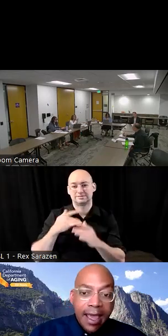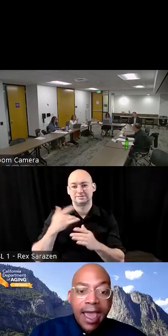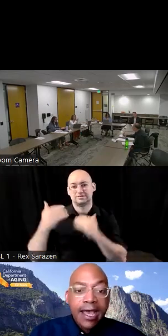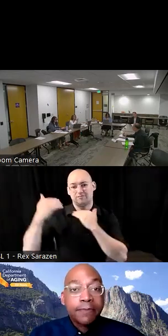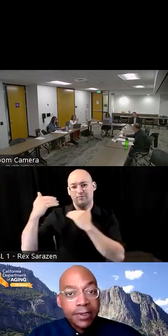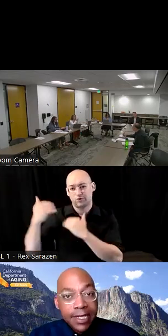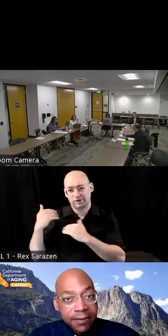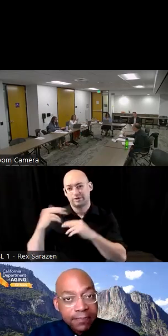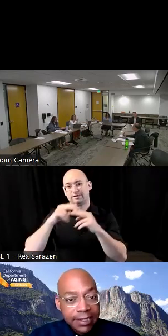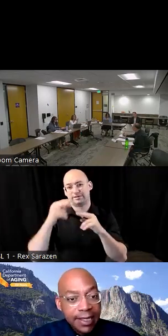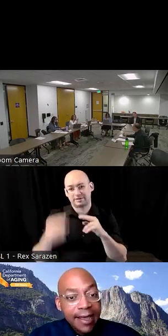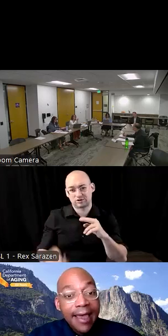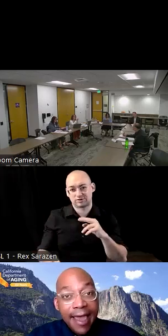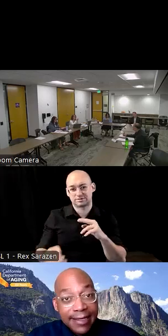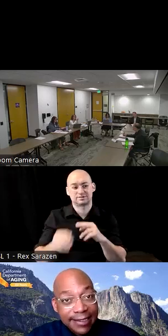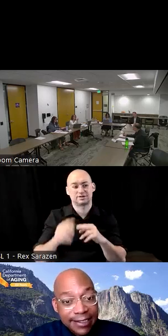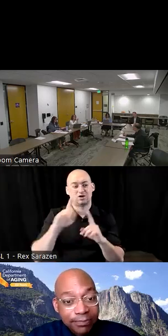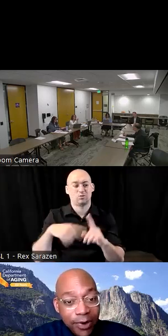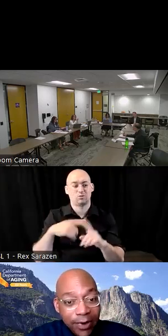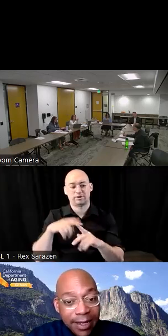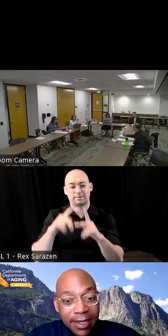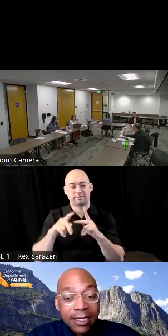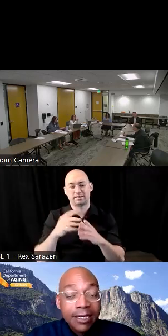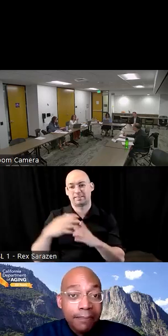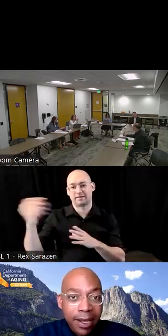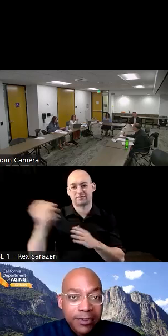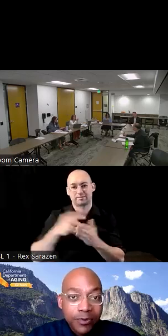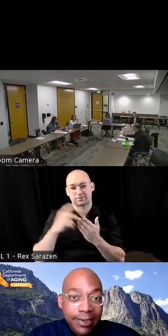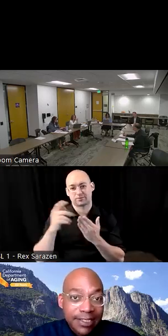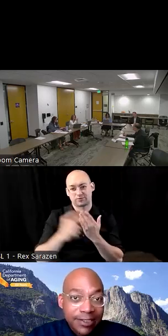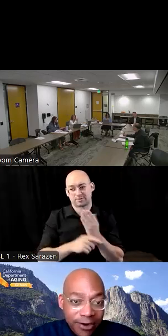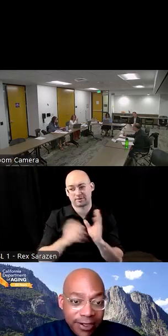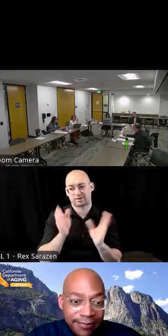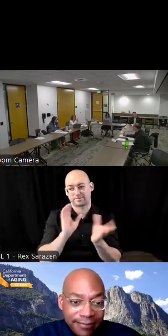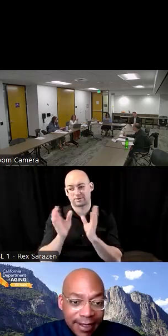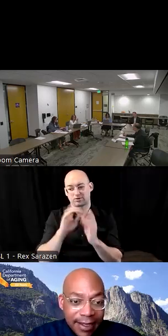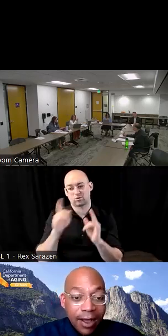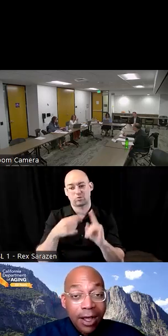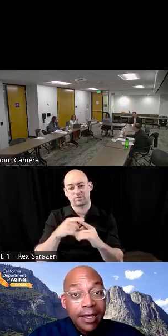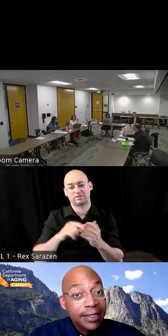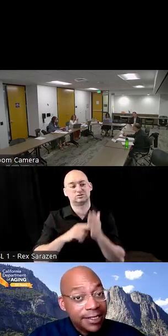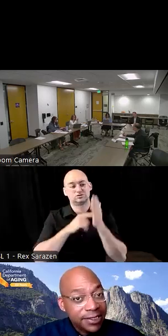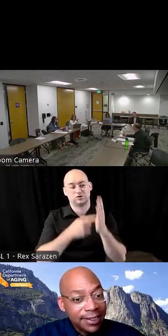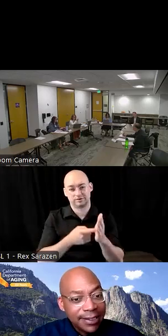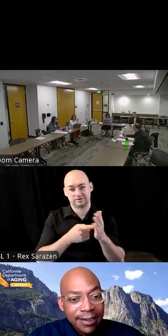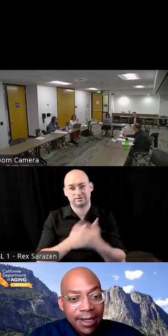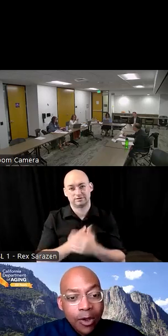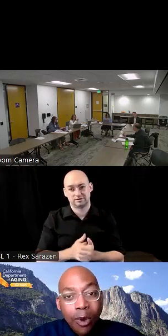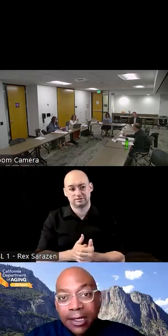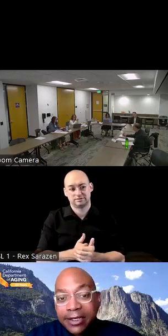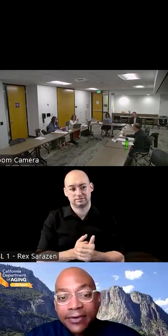decreased as participants exited the program compared to when they started.